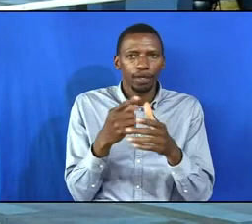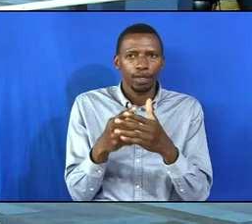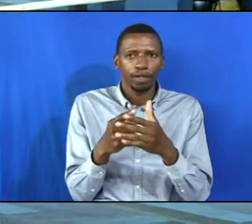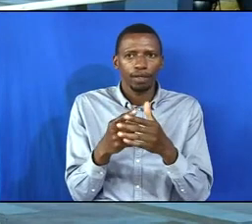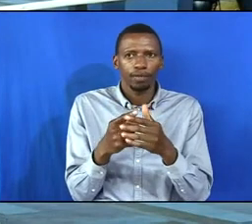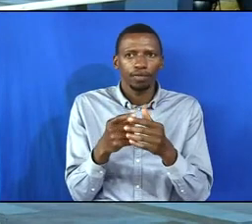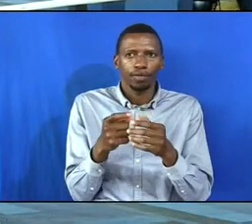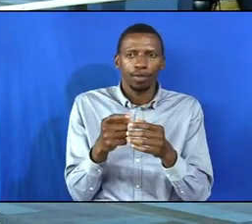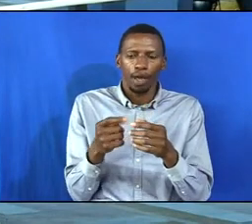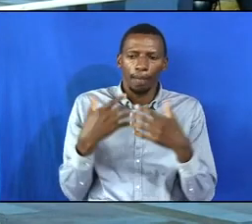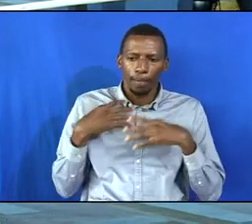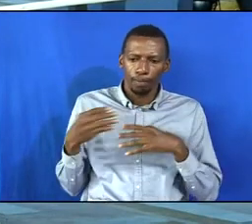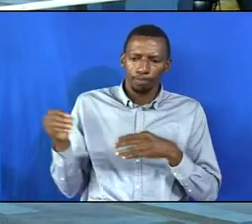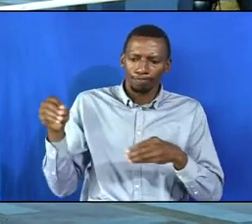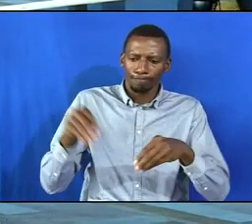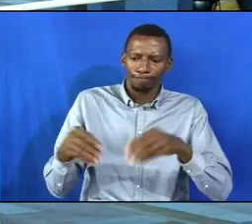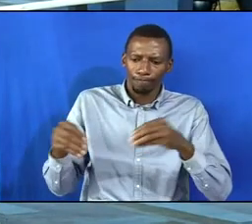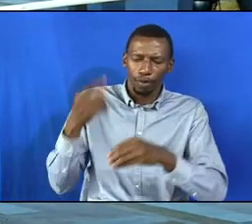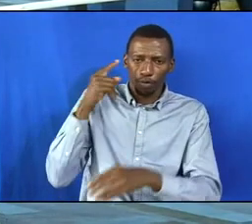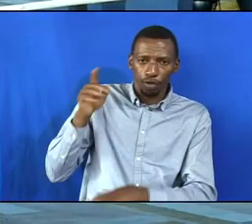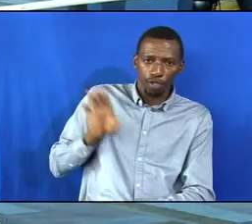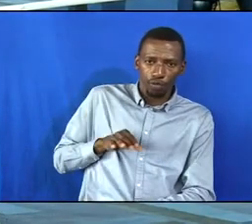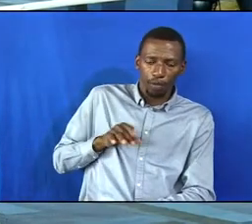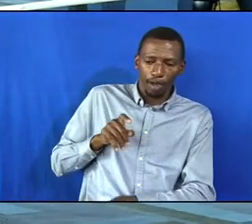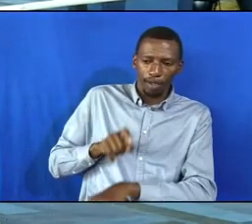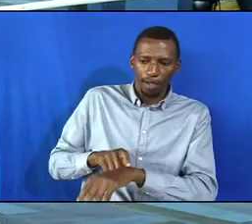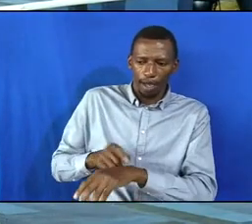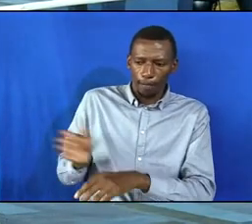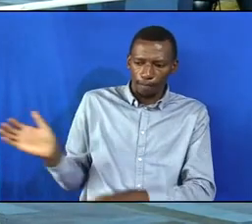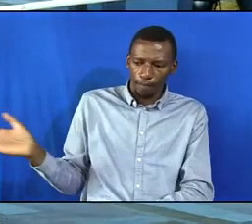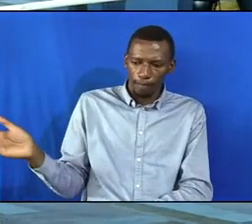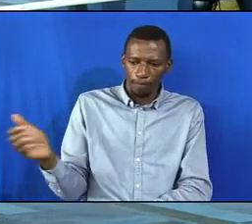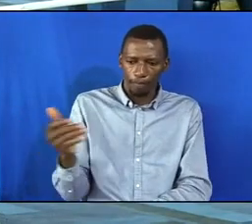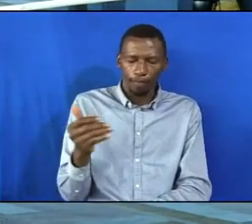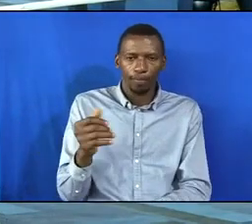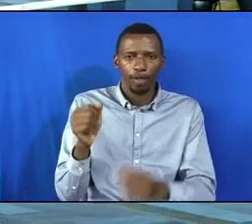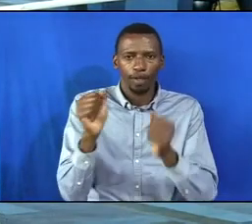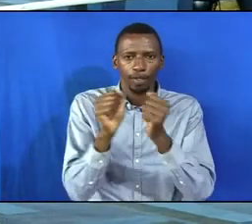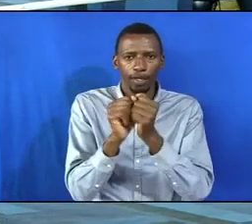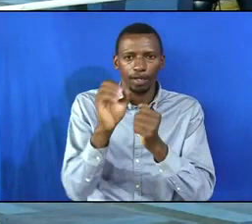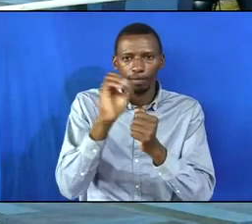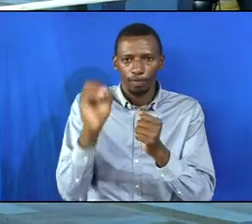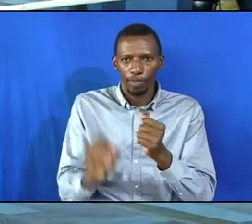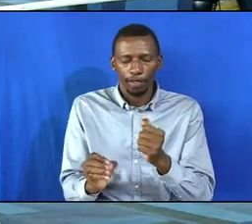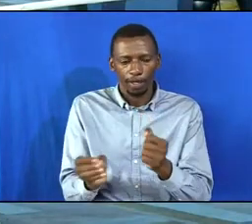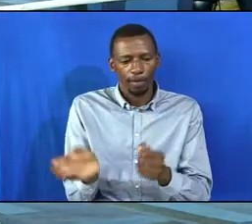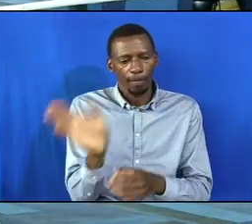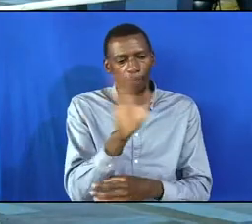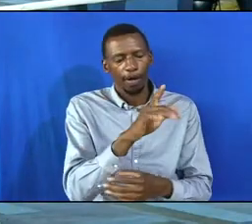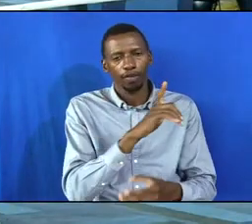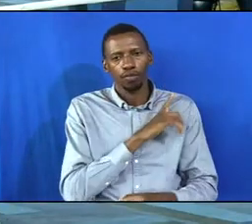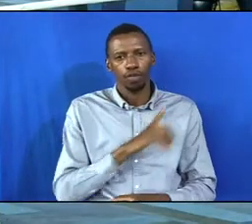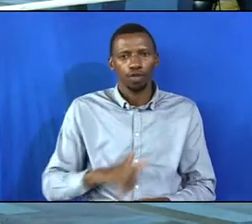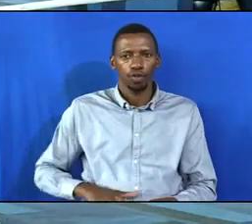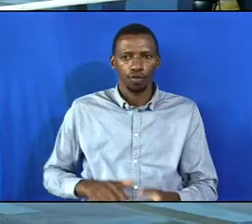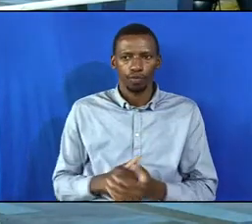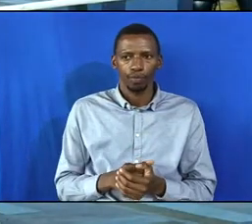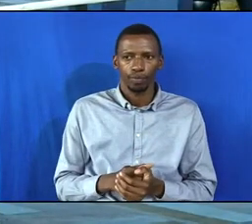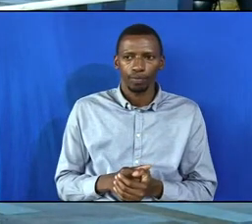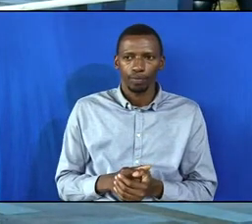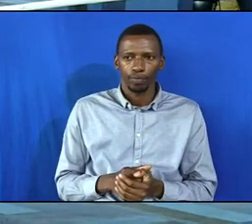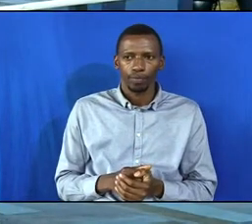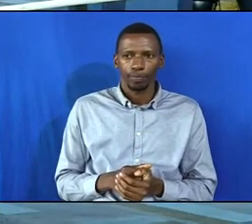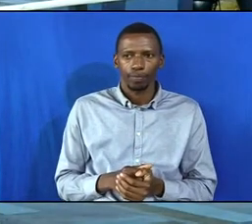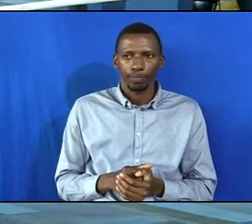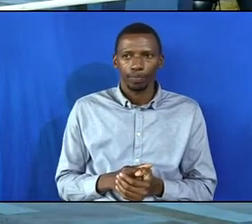from what was collected there, she took 10% and gave to the Lord. Some of those that had contributed got to